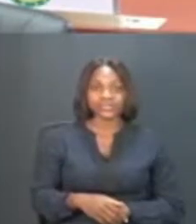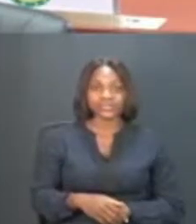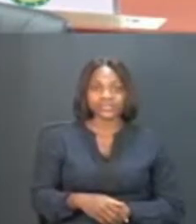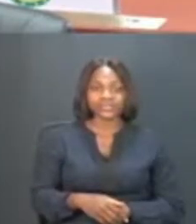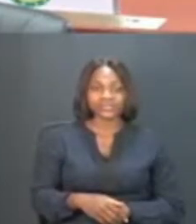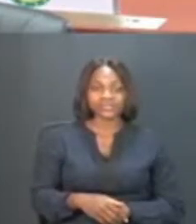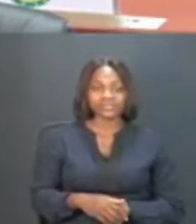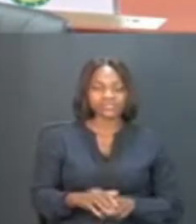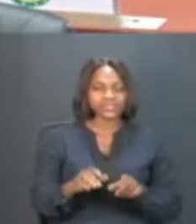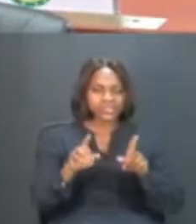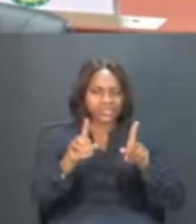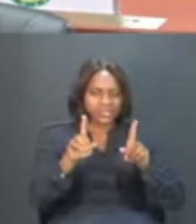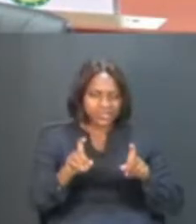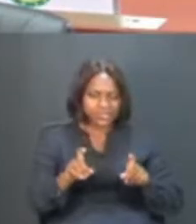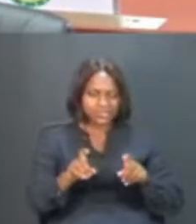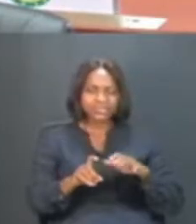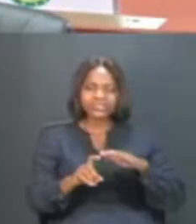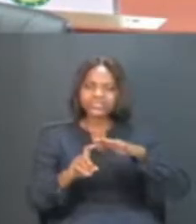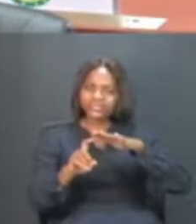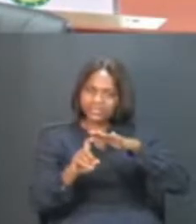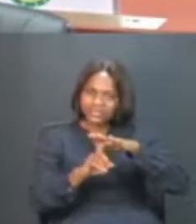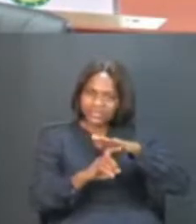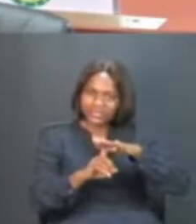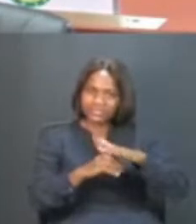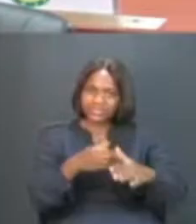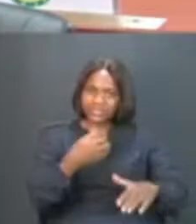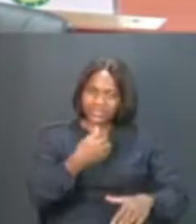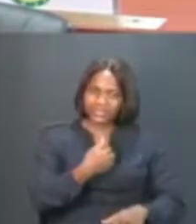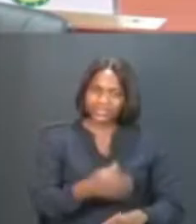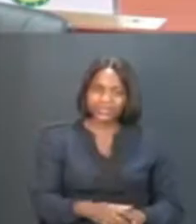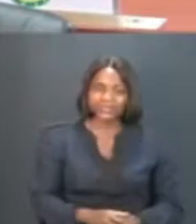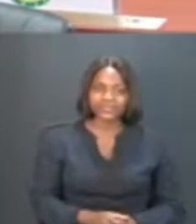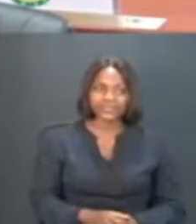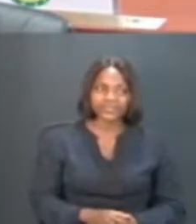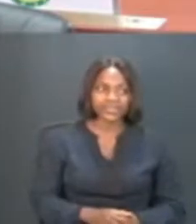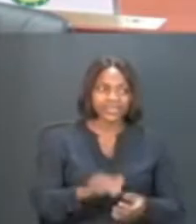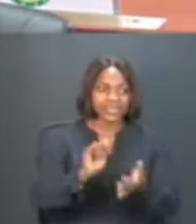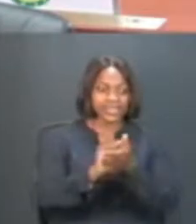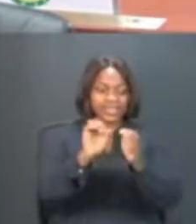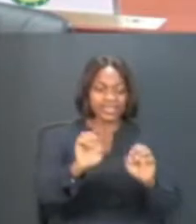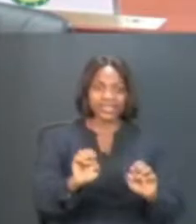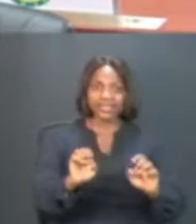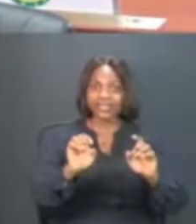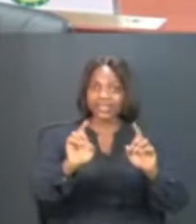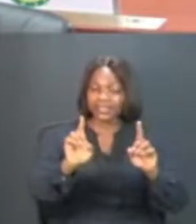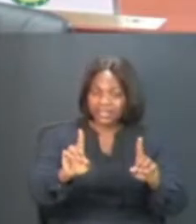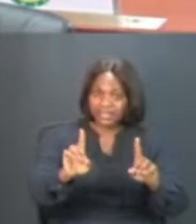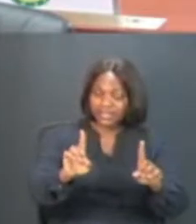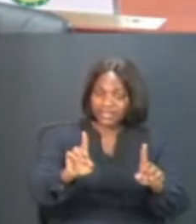tested or scanned, and that education